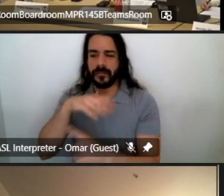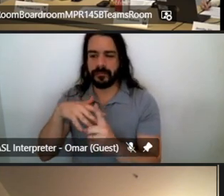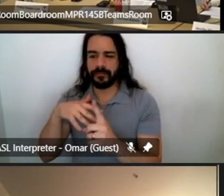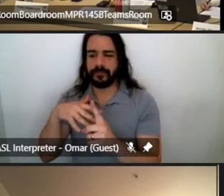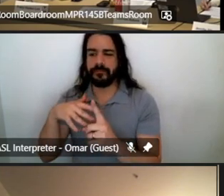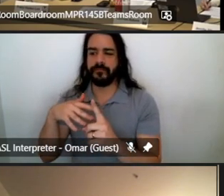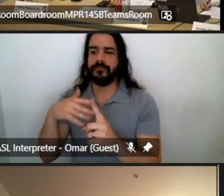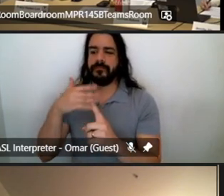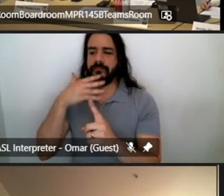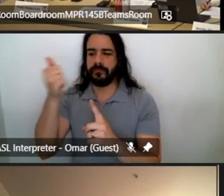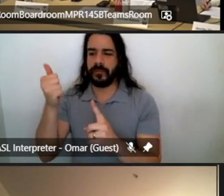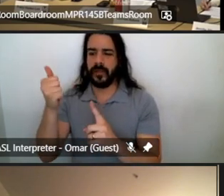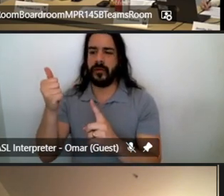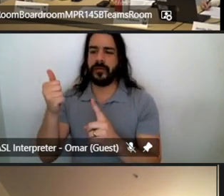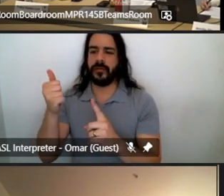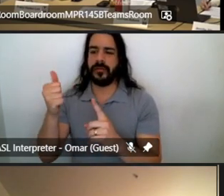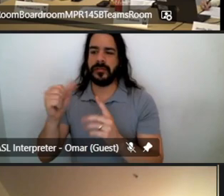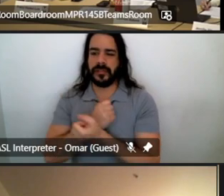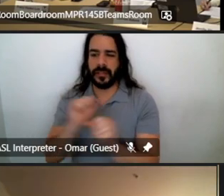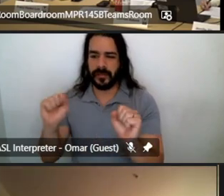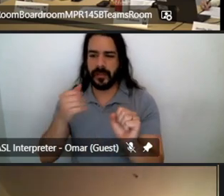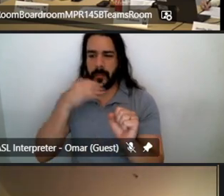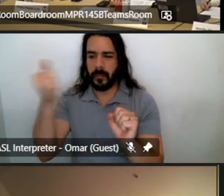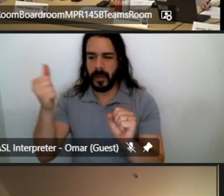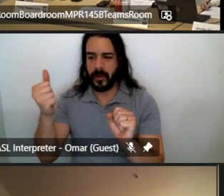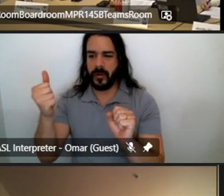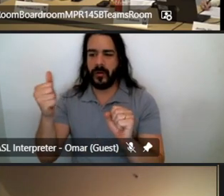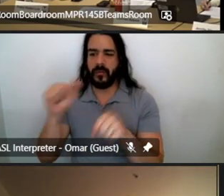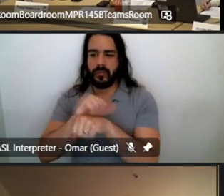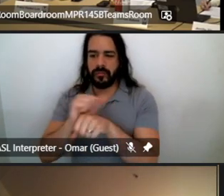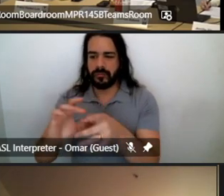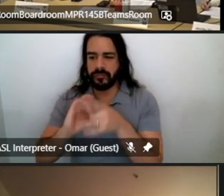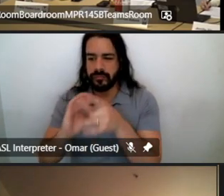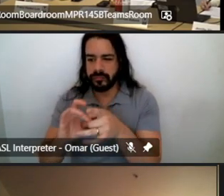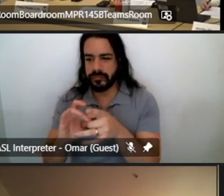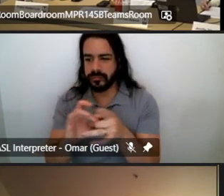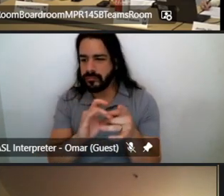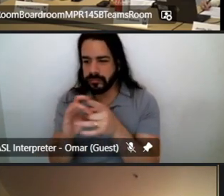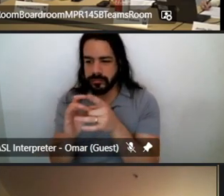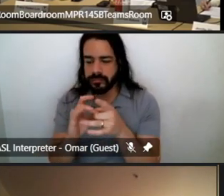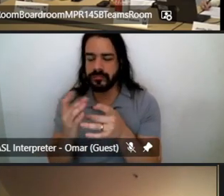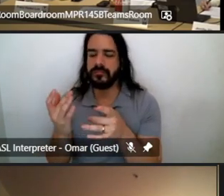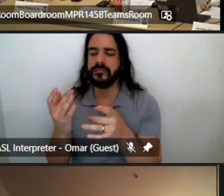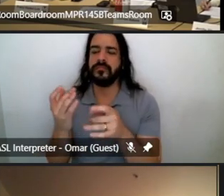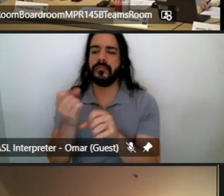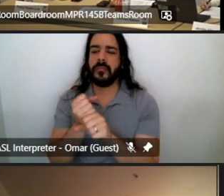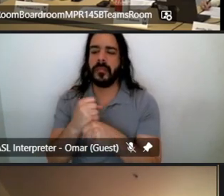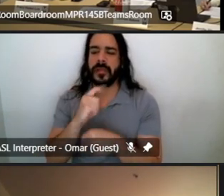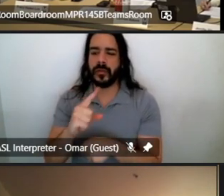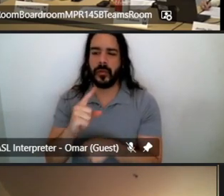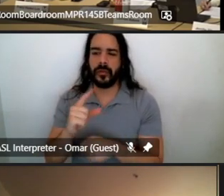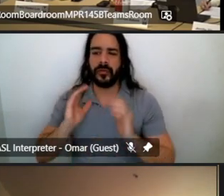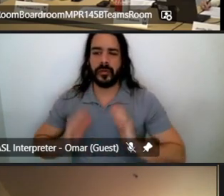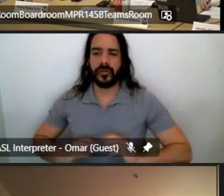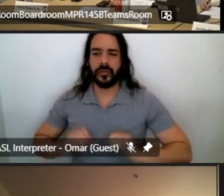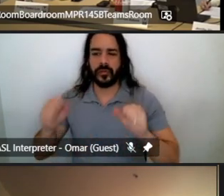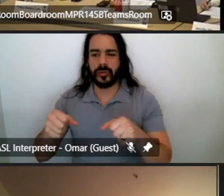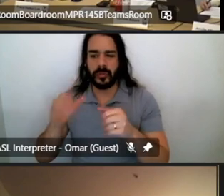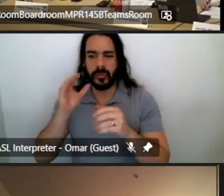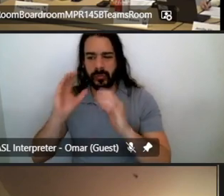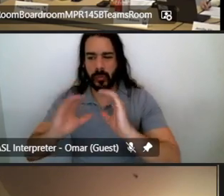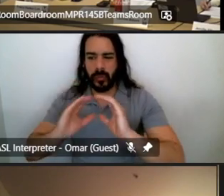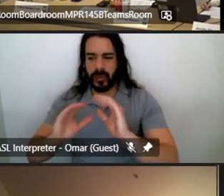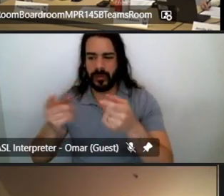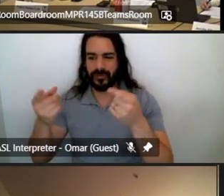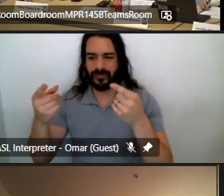environment and promote facility-enhanced safety, improve internal coordination, and better communicate with our customers when incidents disrupt